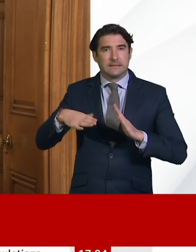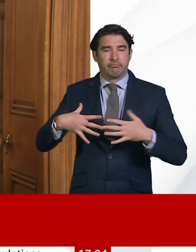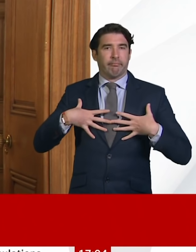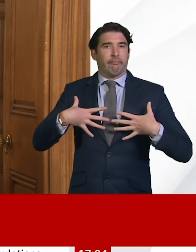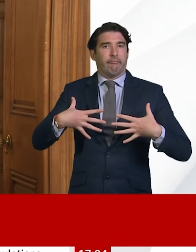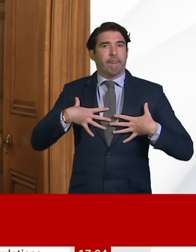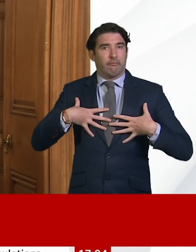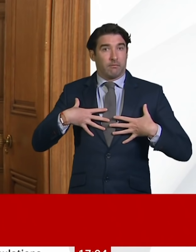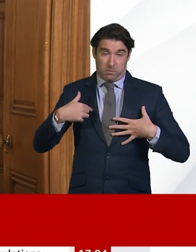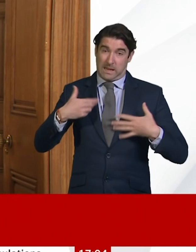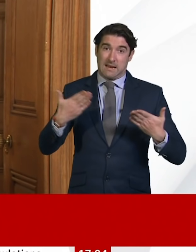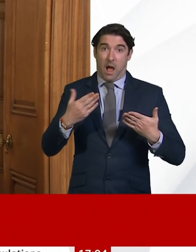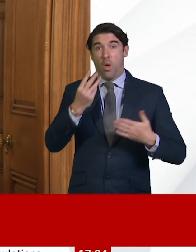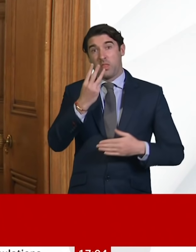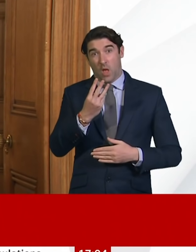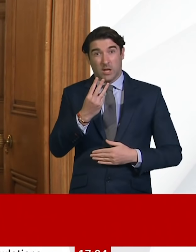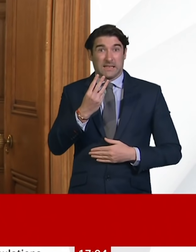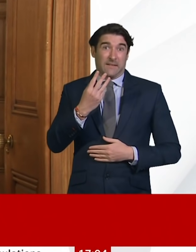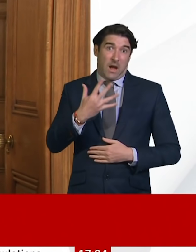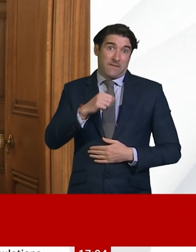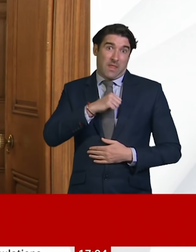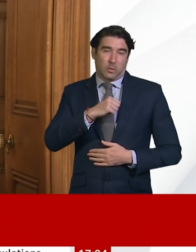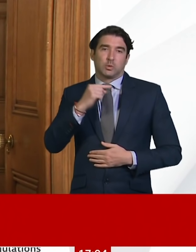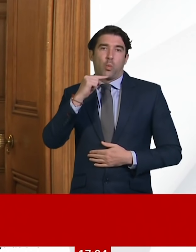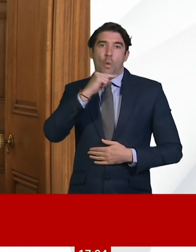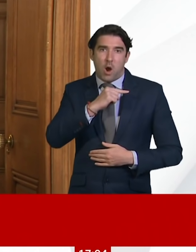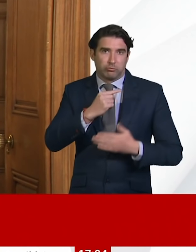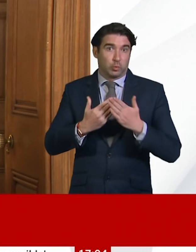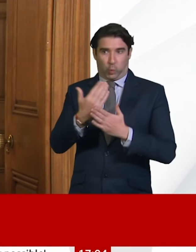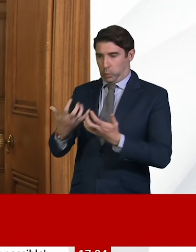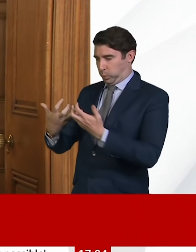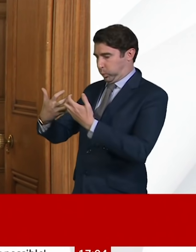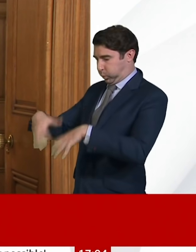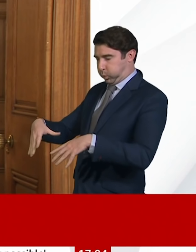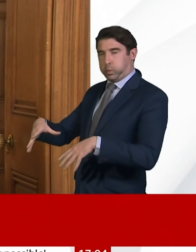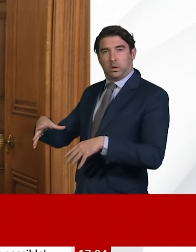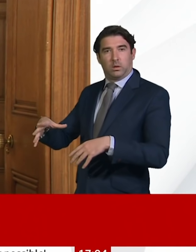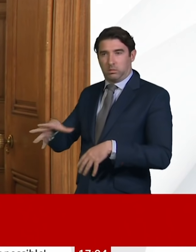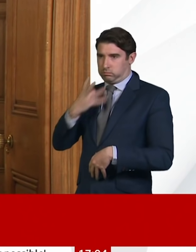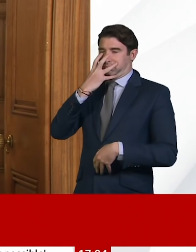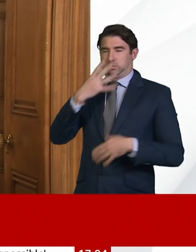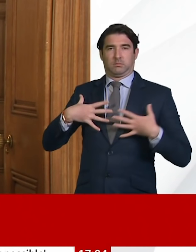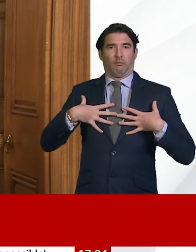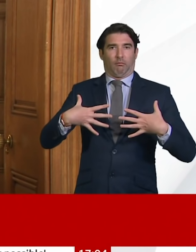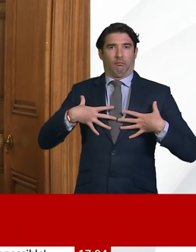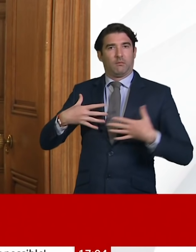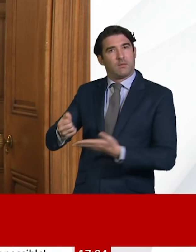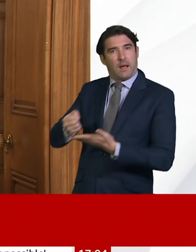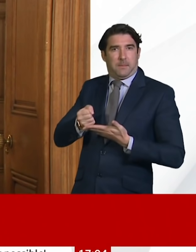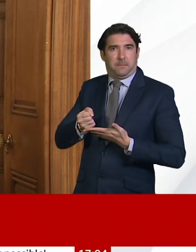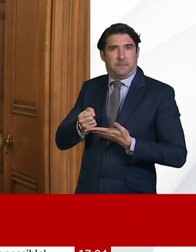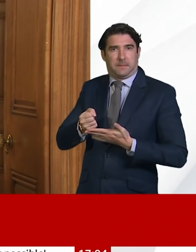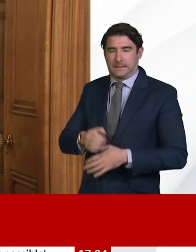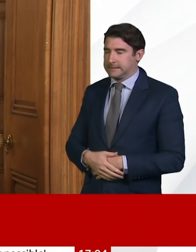31,500. But the best way forwards to protect the NHS, save lives, to keep our children